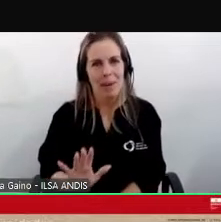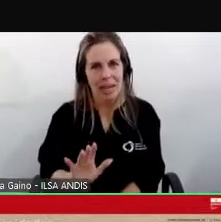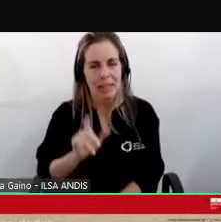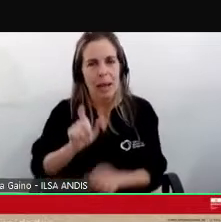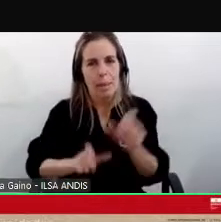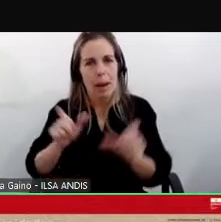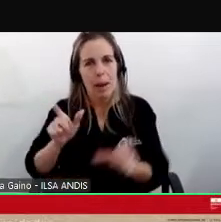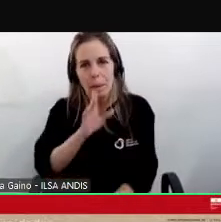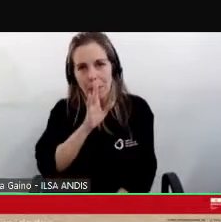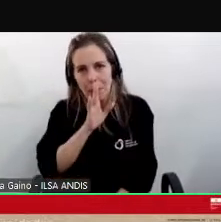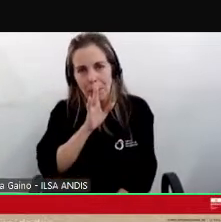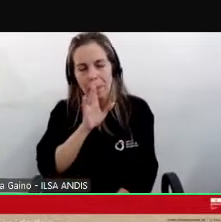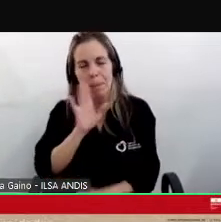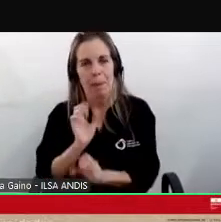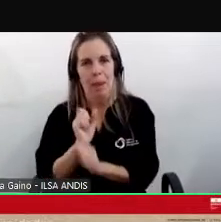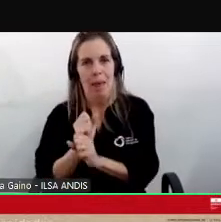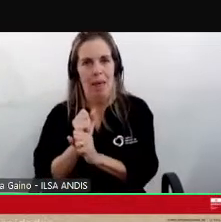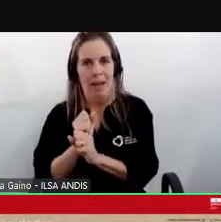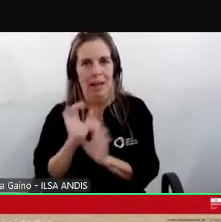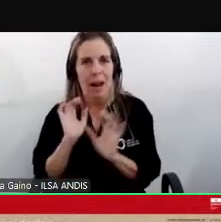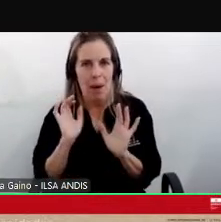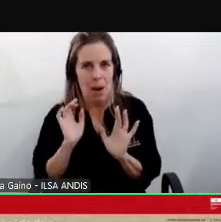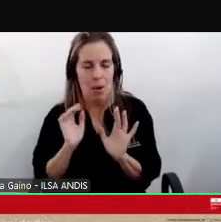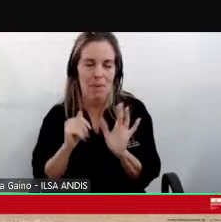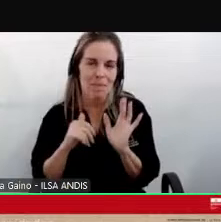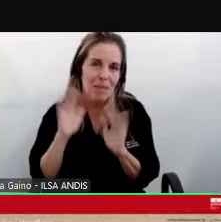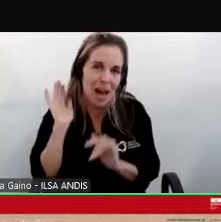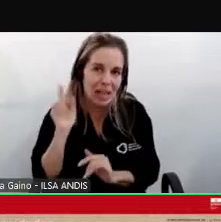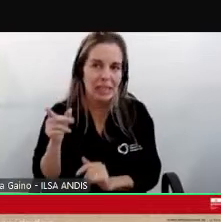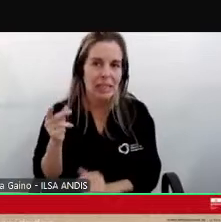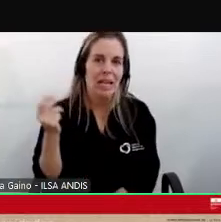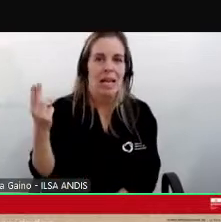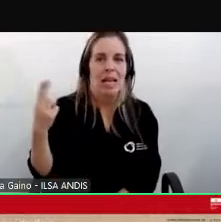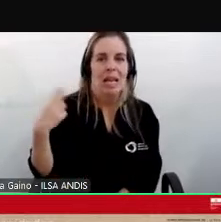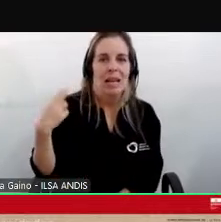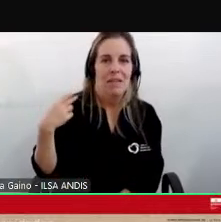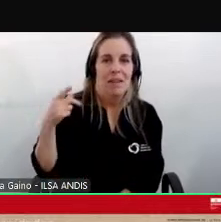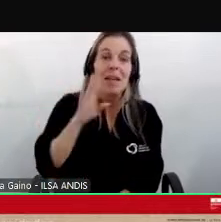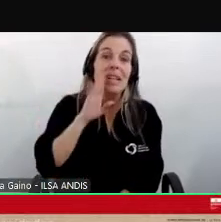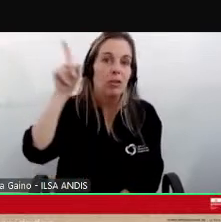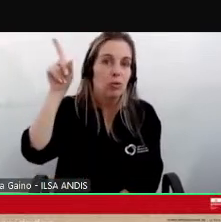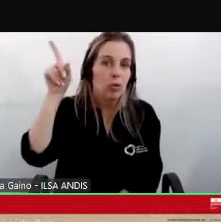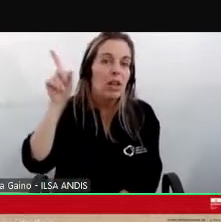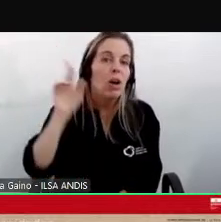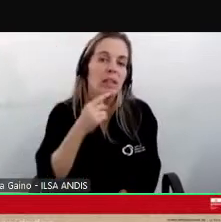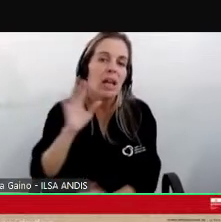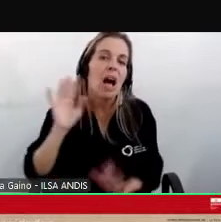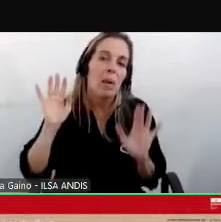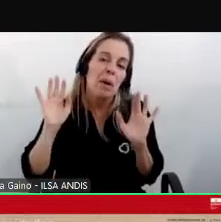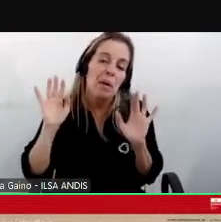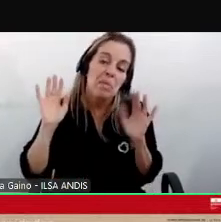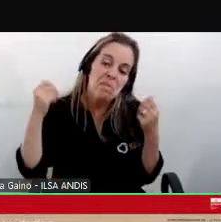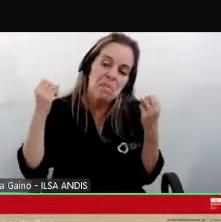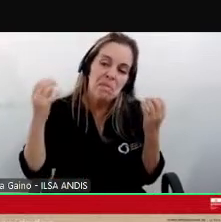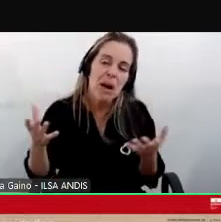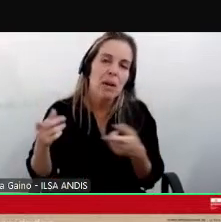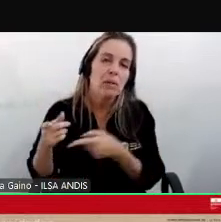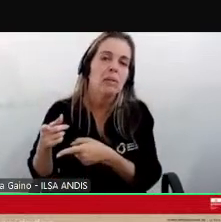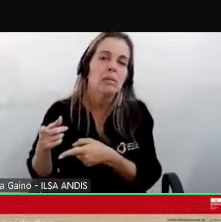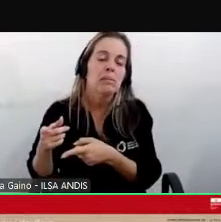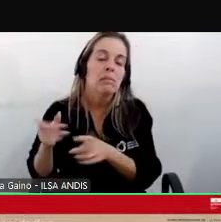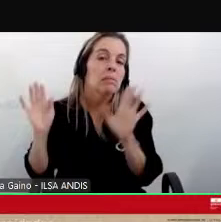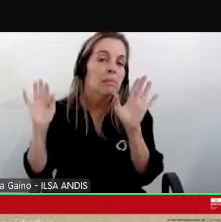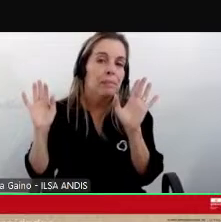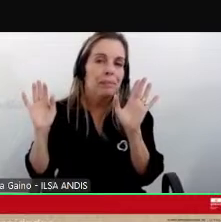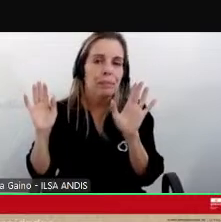say, for example, in the United States, I interviewed workers who said that U.S. Department of or the local Department of Labor inspectors